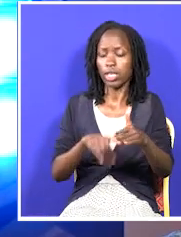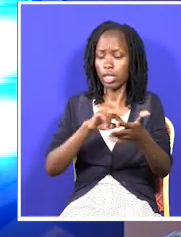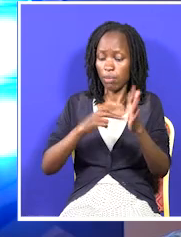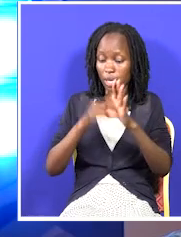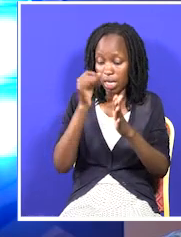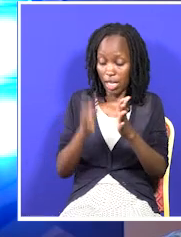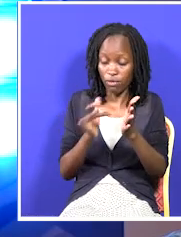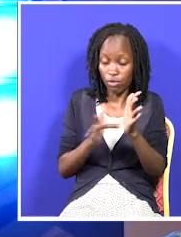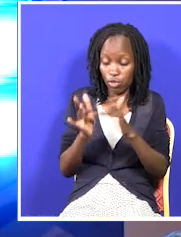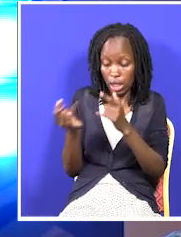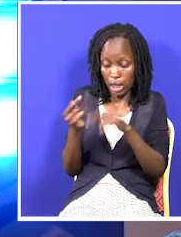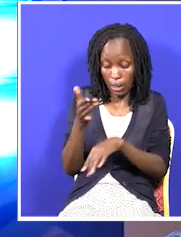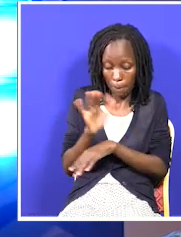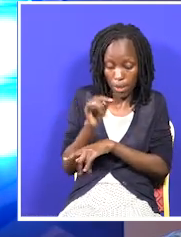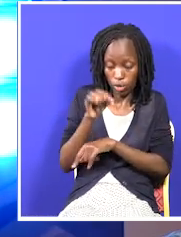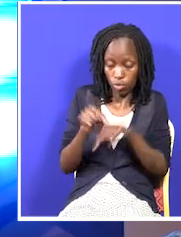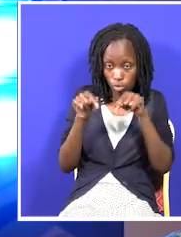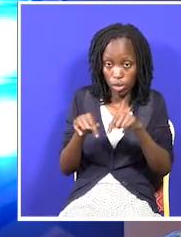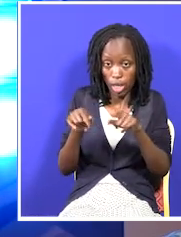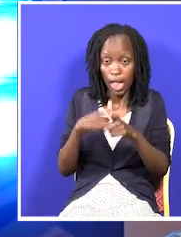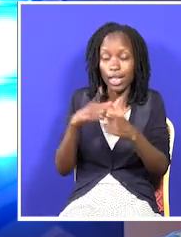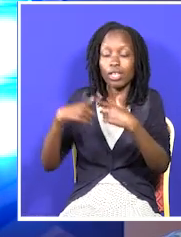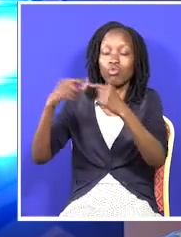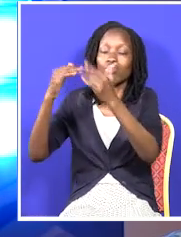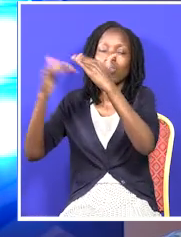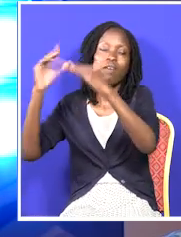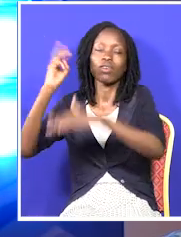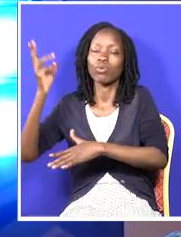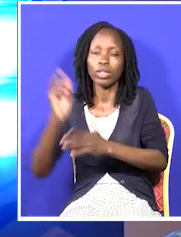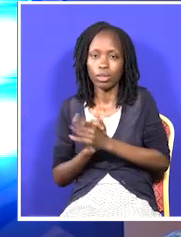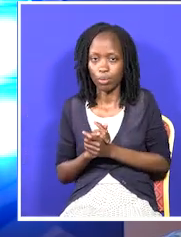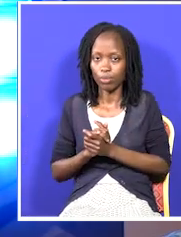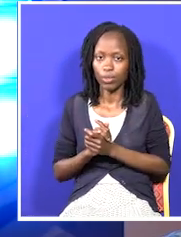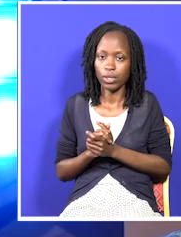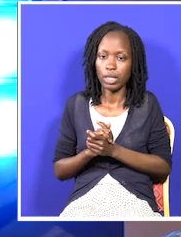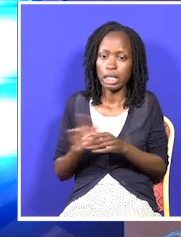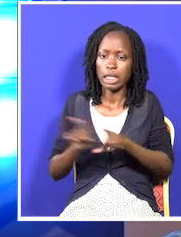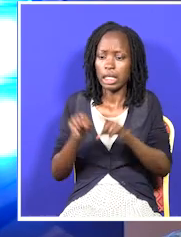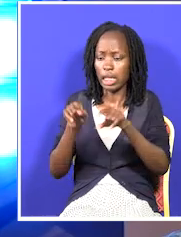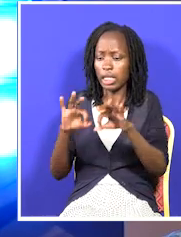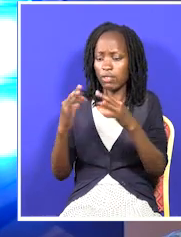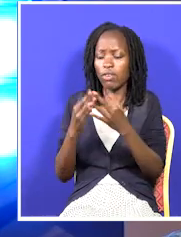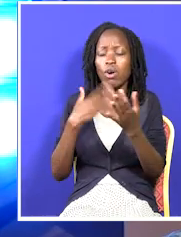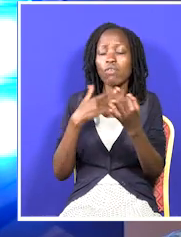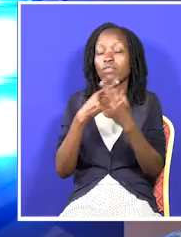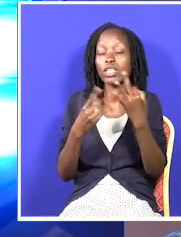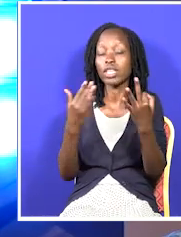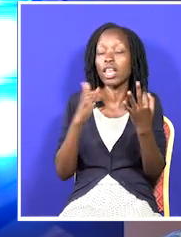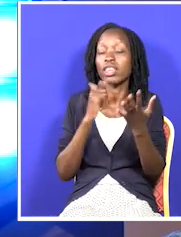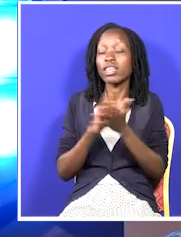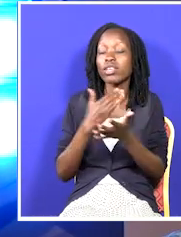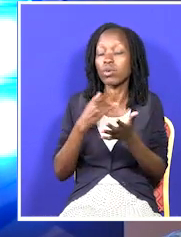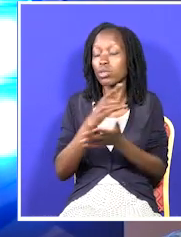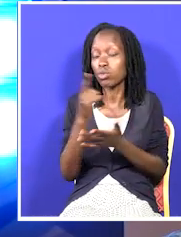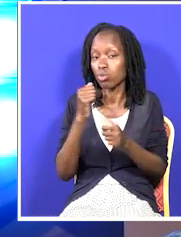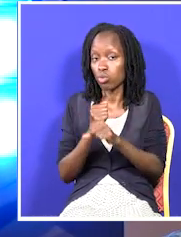Jesus came this evening, you will be going to heaven with him. And in this family, there are three things that I want to share with you that we must